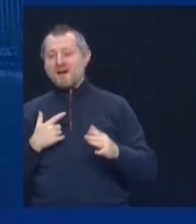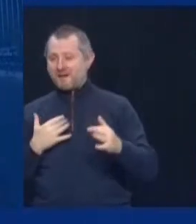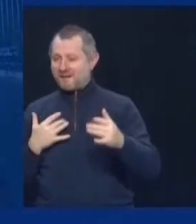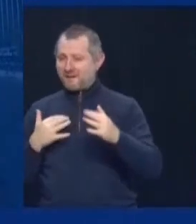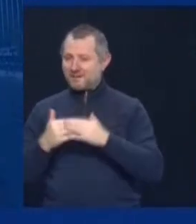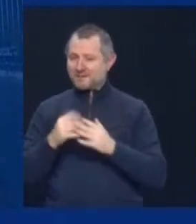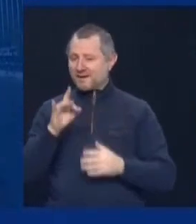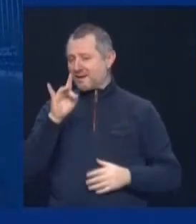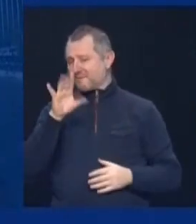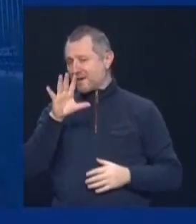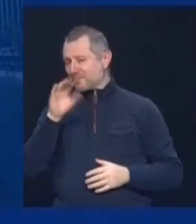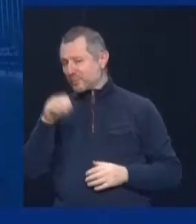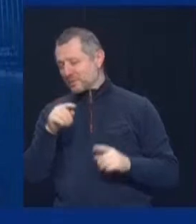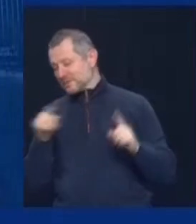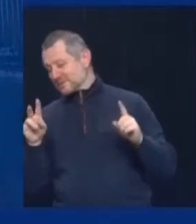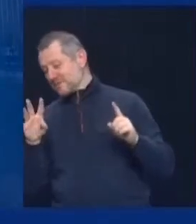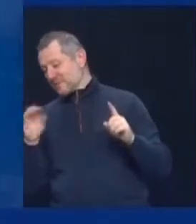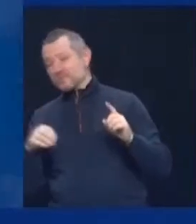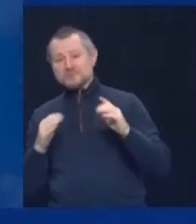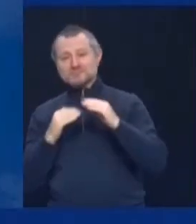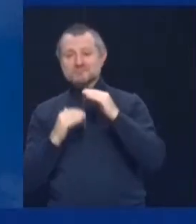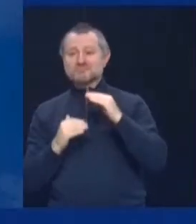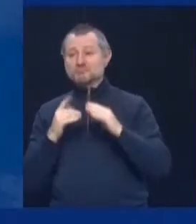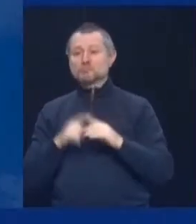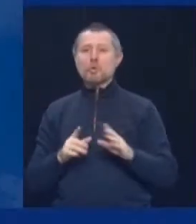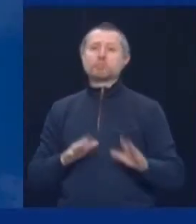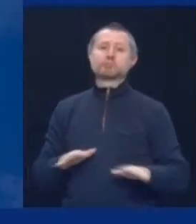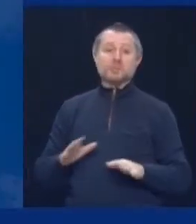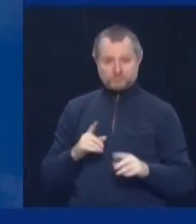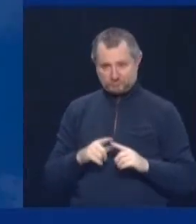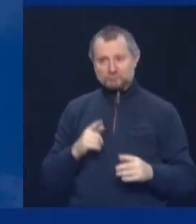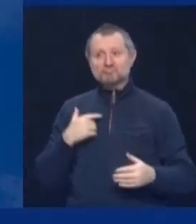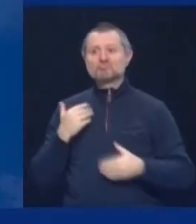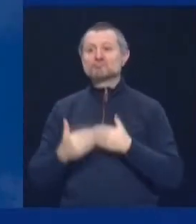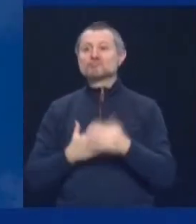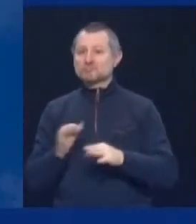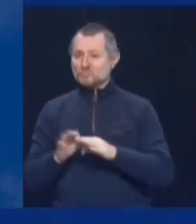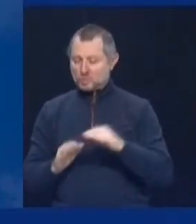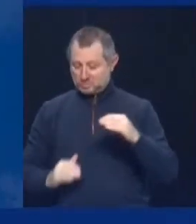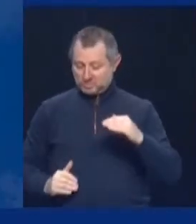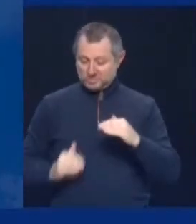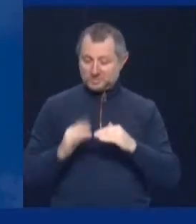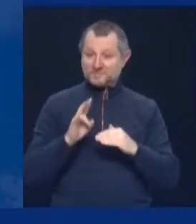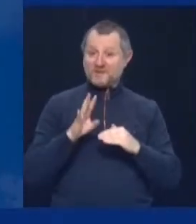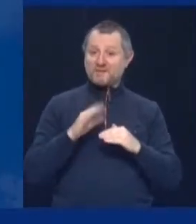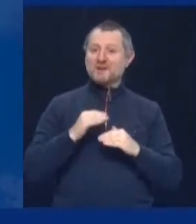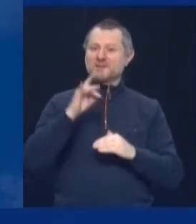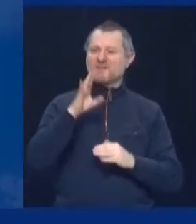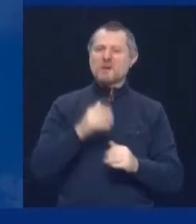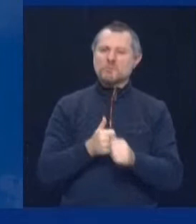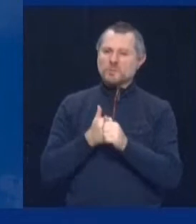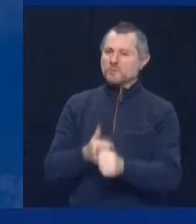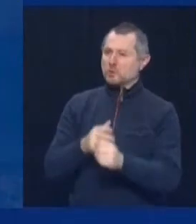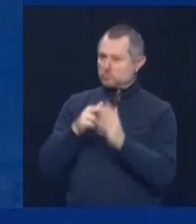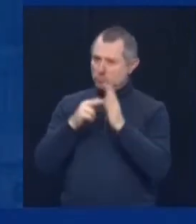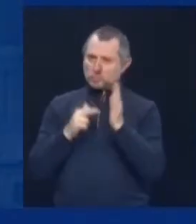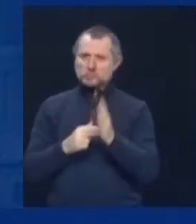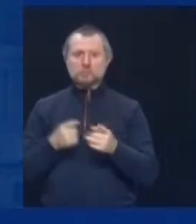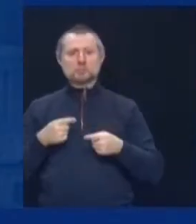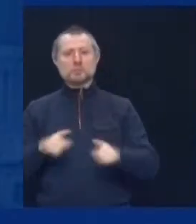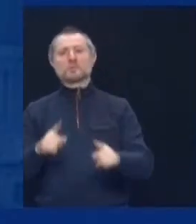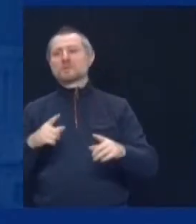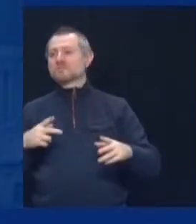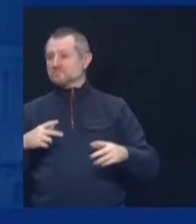to follow the same rules. And by the way, that means all through the holidays. And that's the problem. Another topic,